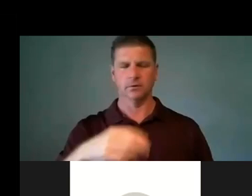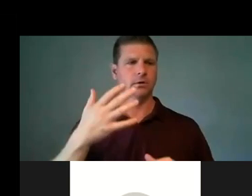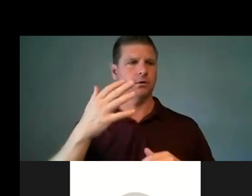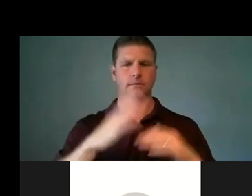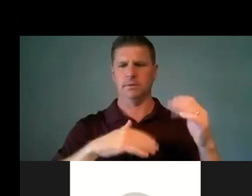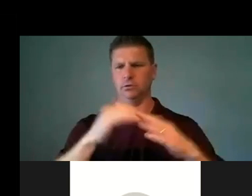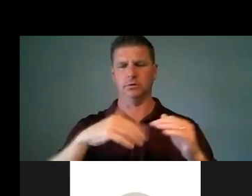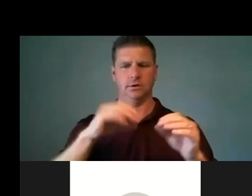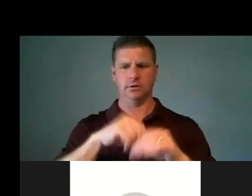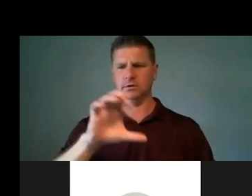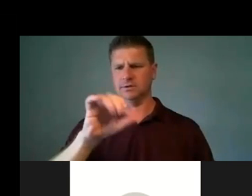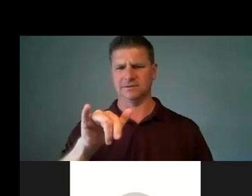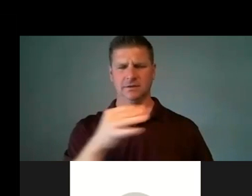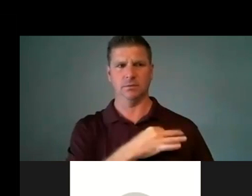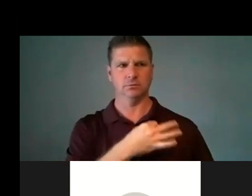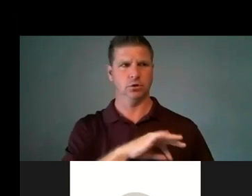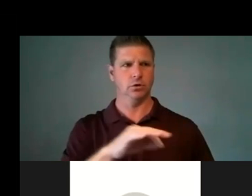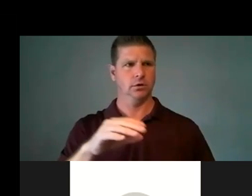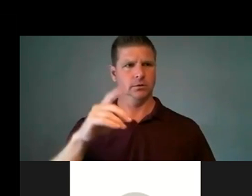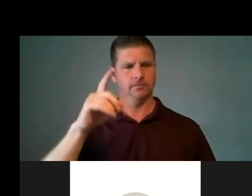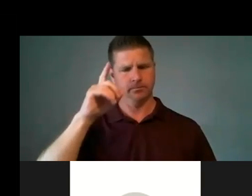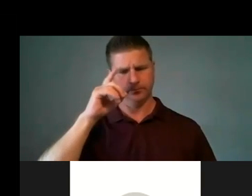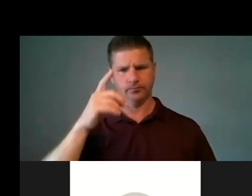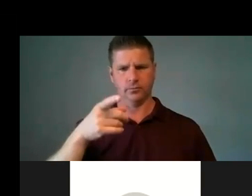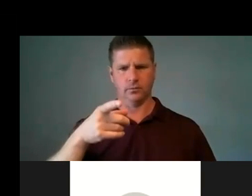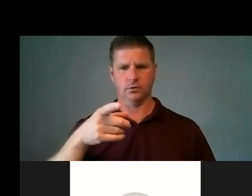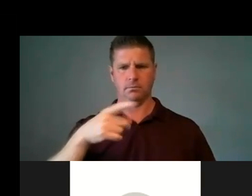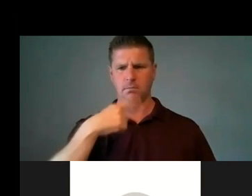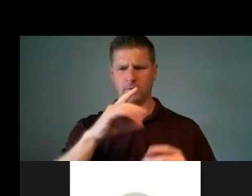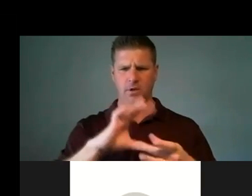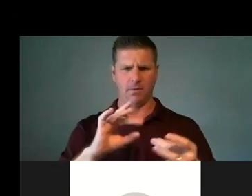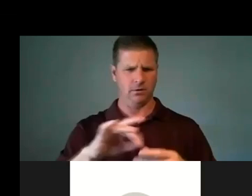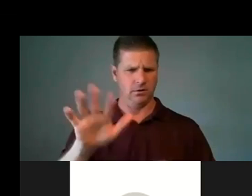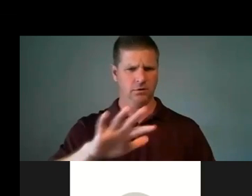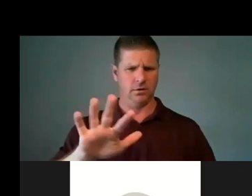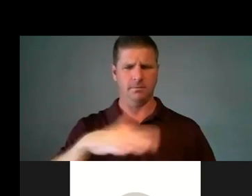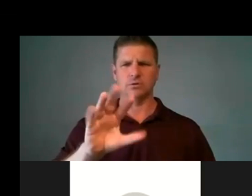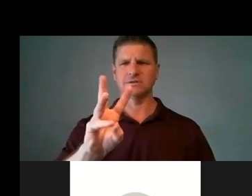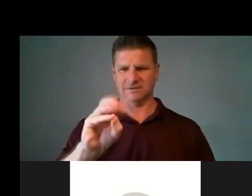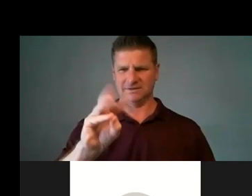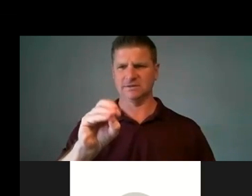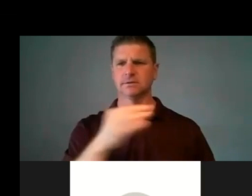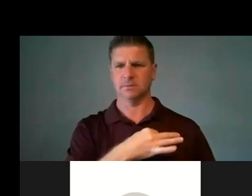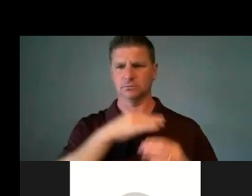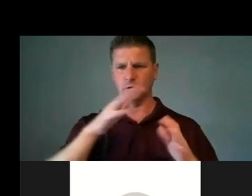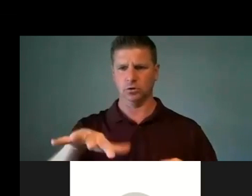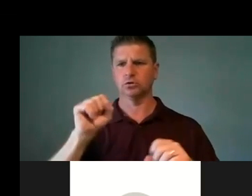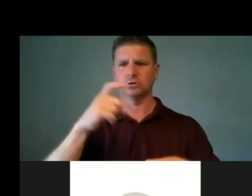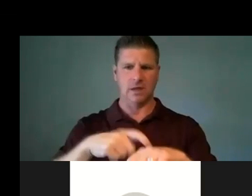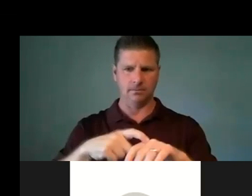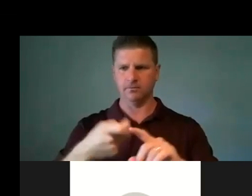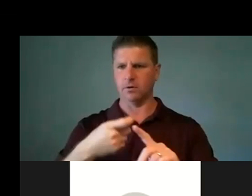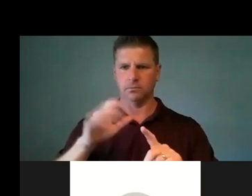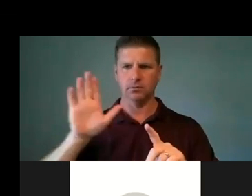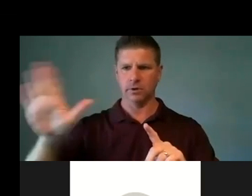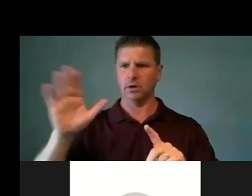got, some close to, including in the live public comment today, about 60 Pittsburghers took time out of their lives to